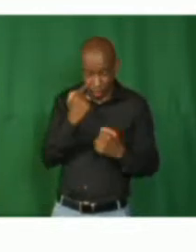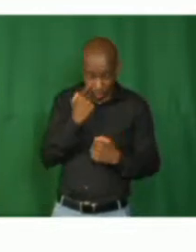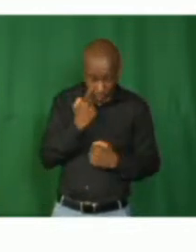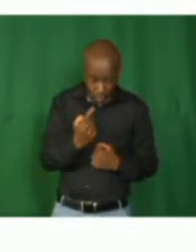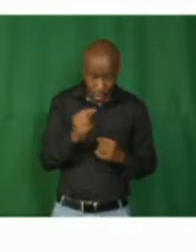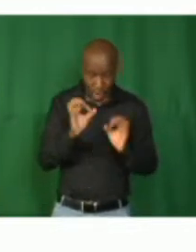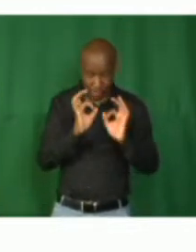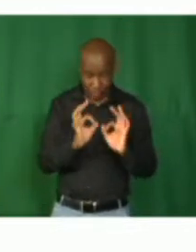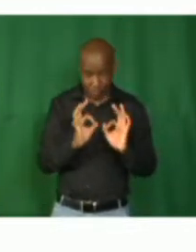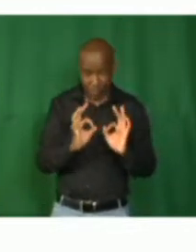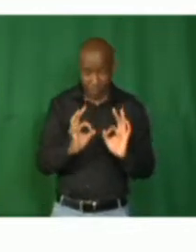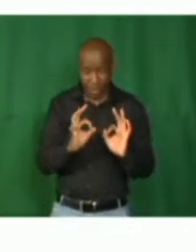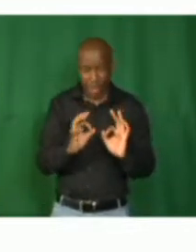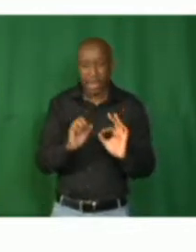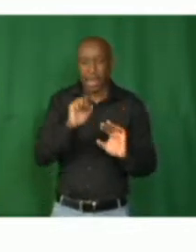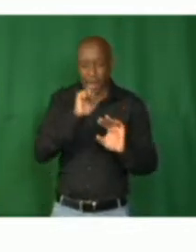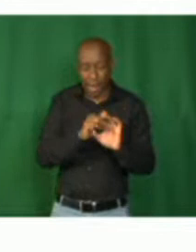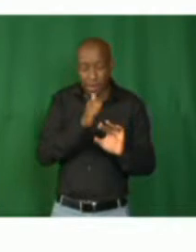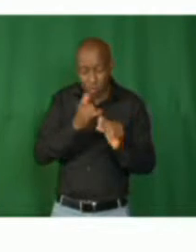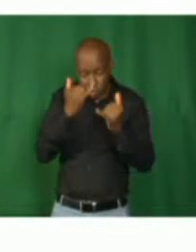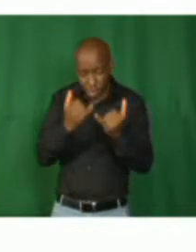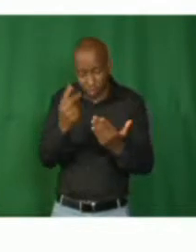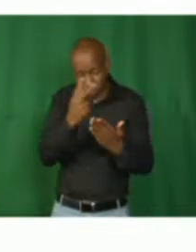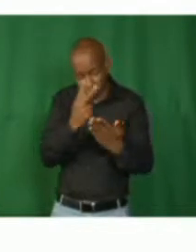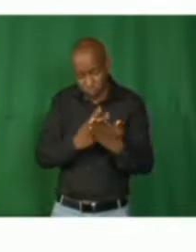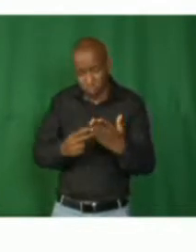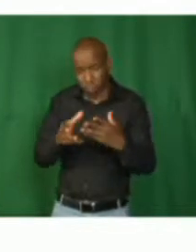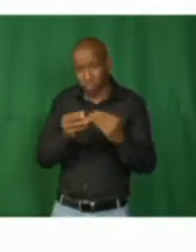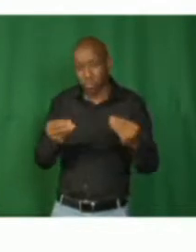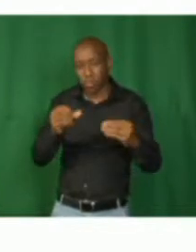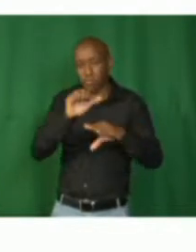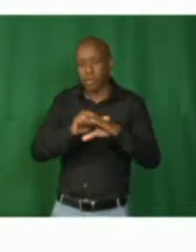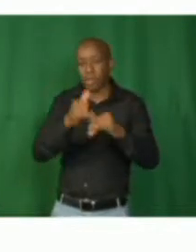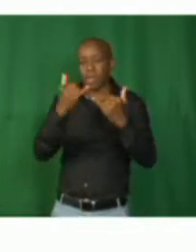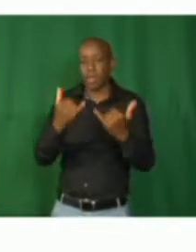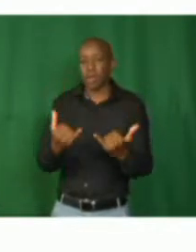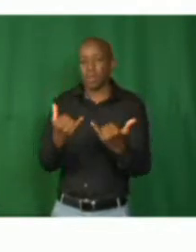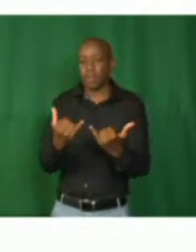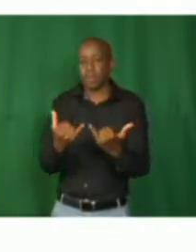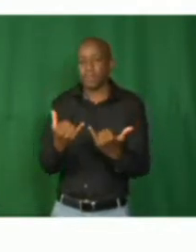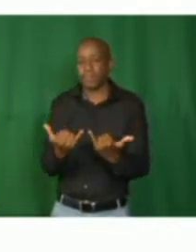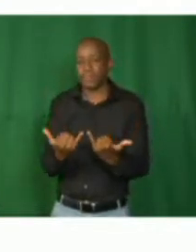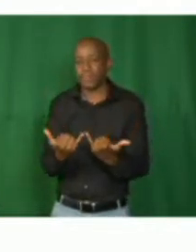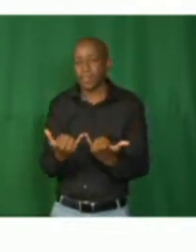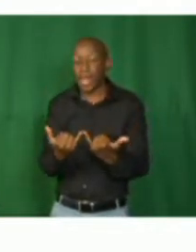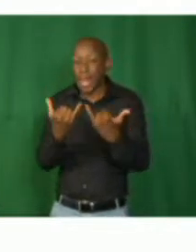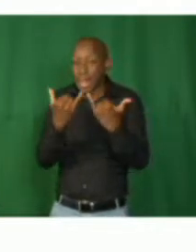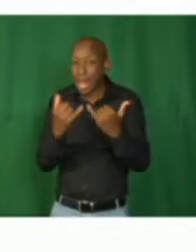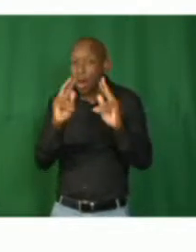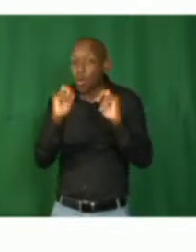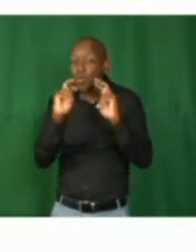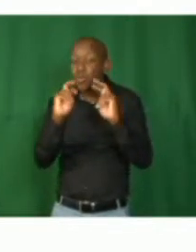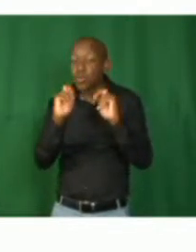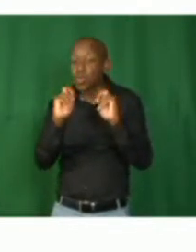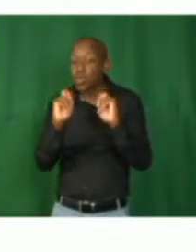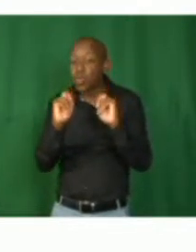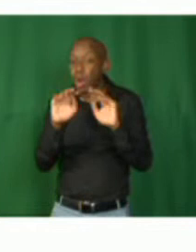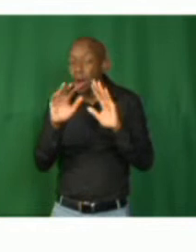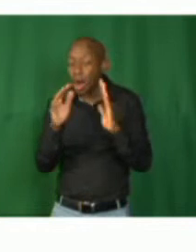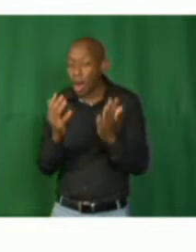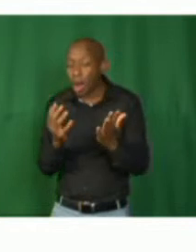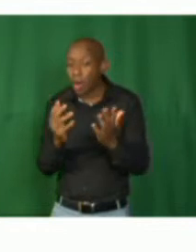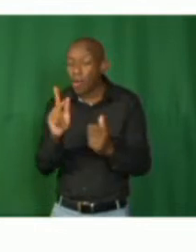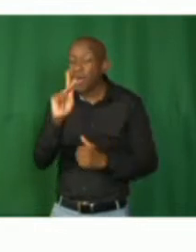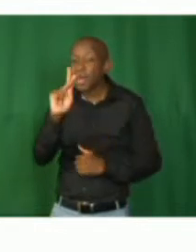now we can use the graph to solve this equation that we are given. So that now the new equation now, it means now